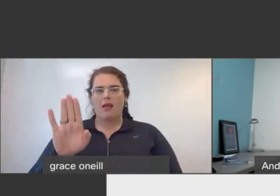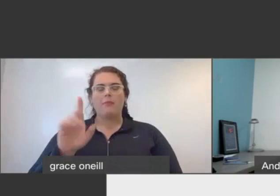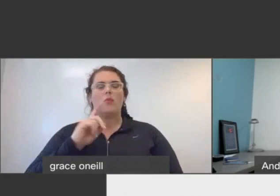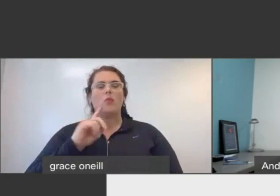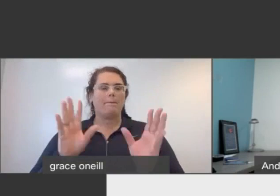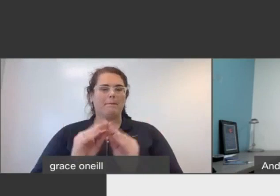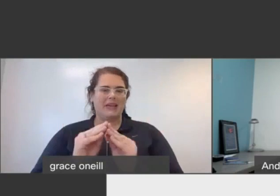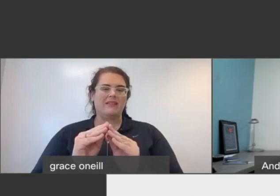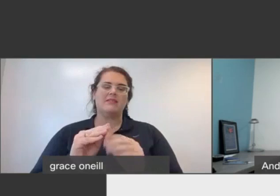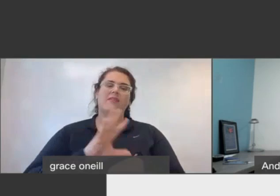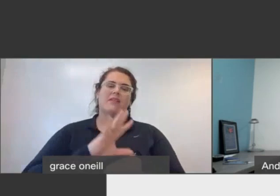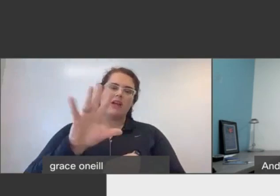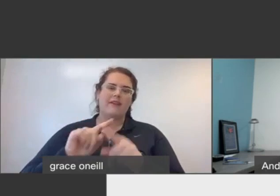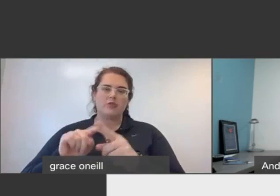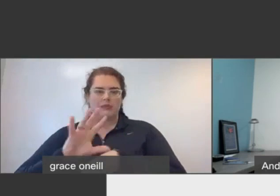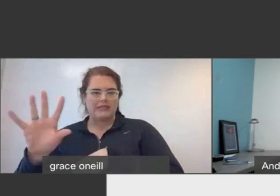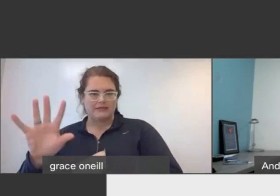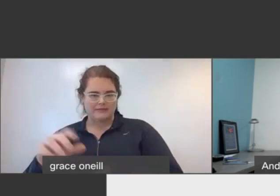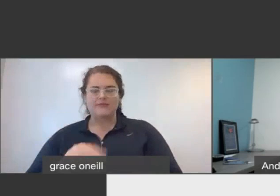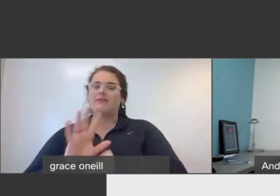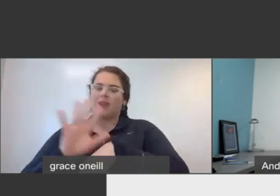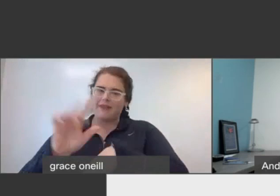There's going to be on March the 9th,